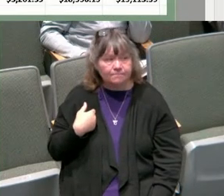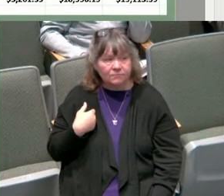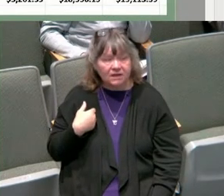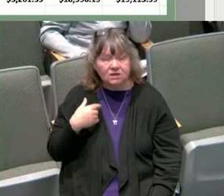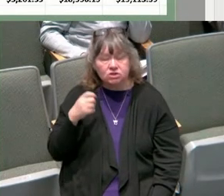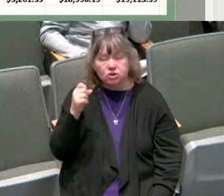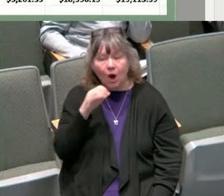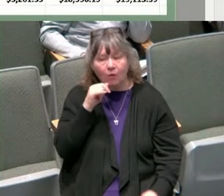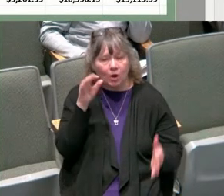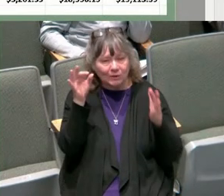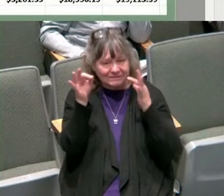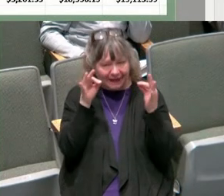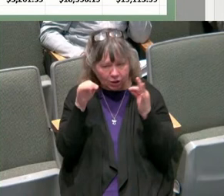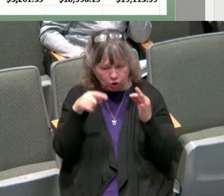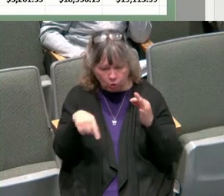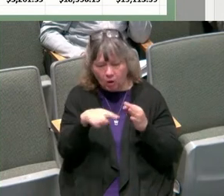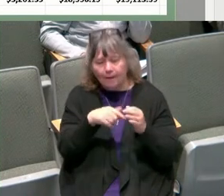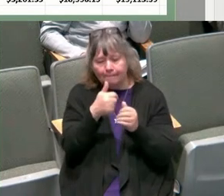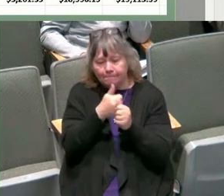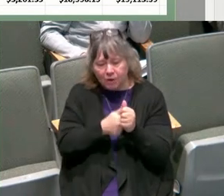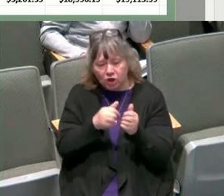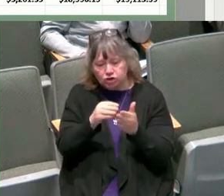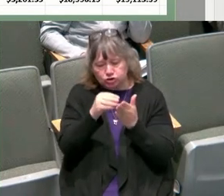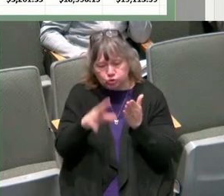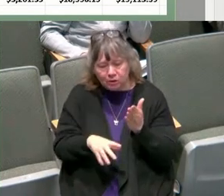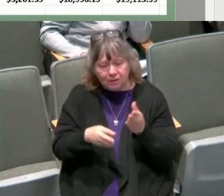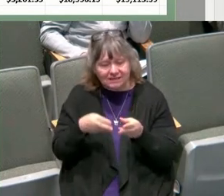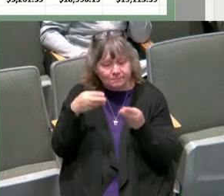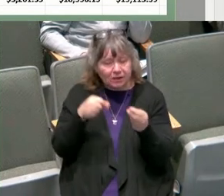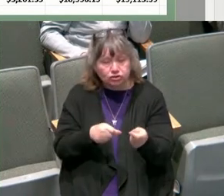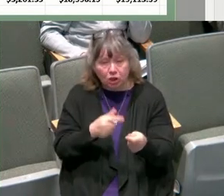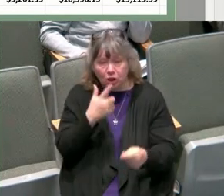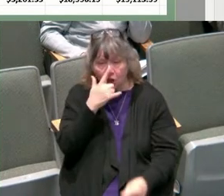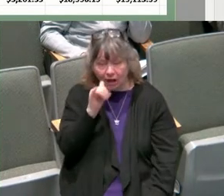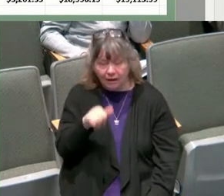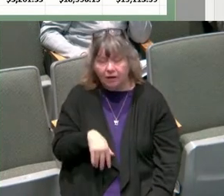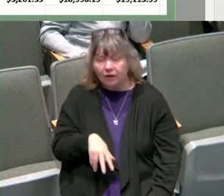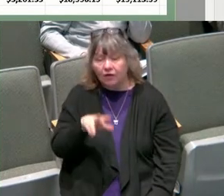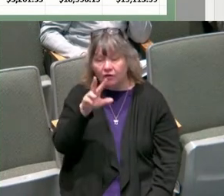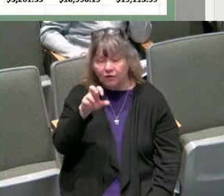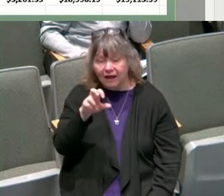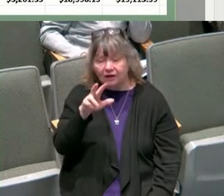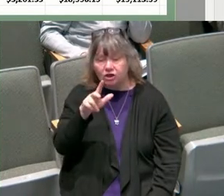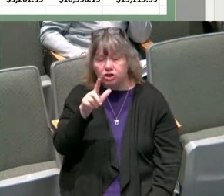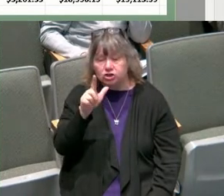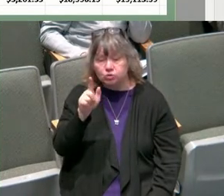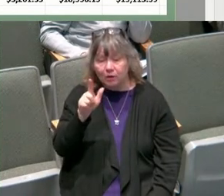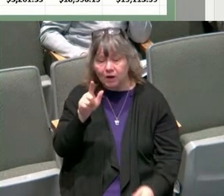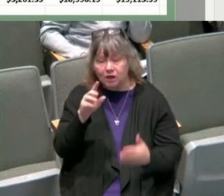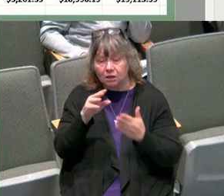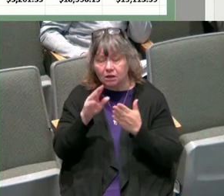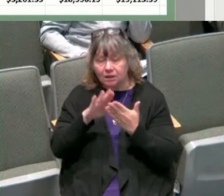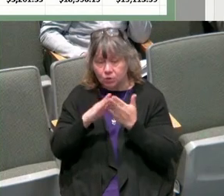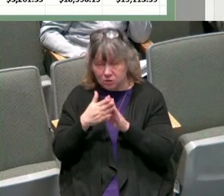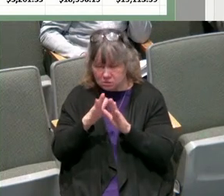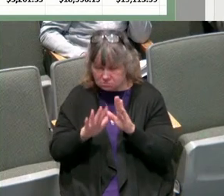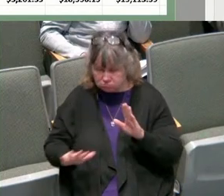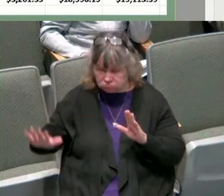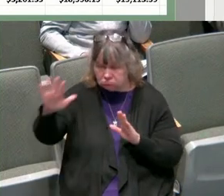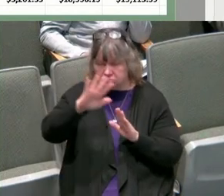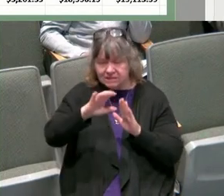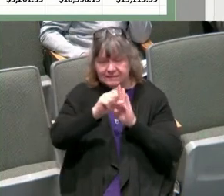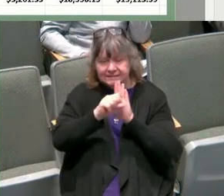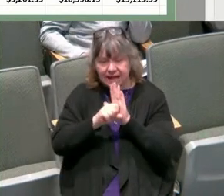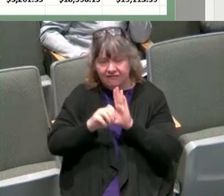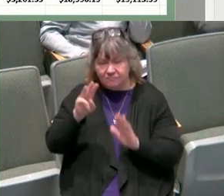so I just want to explain to you what per pupil expenditure is there are 321 communities across the state